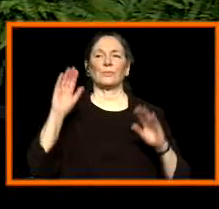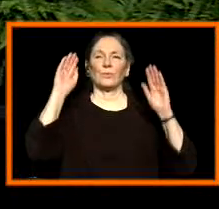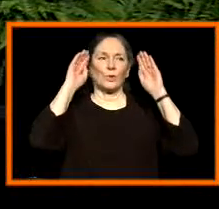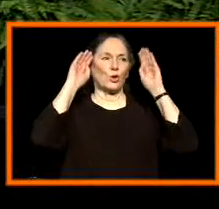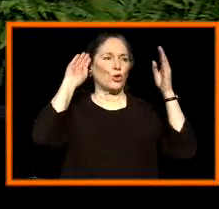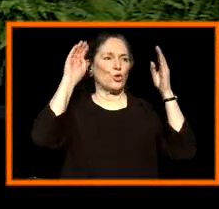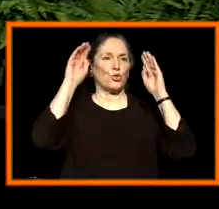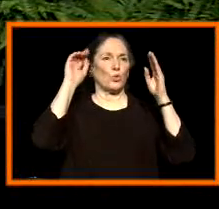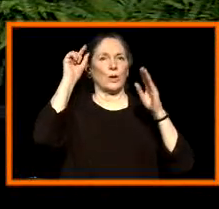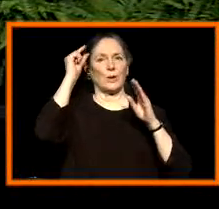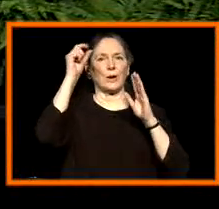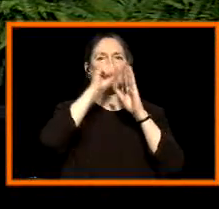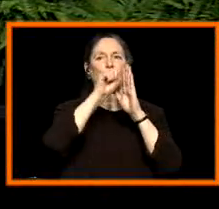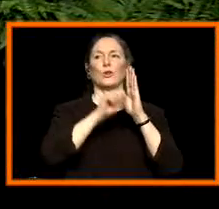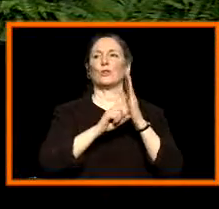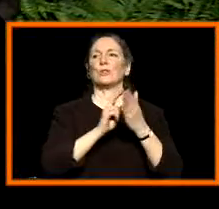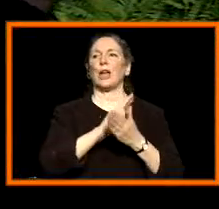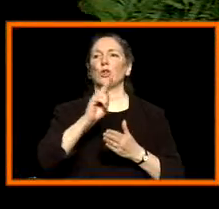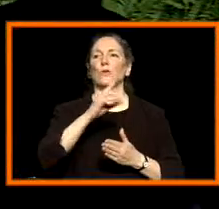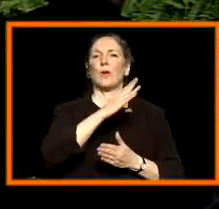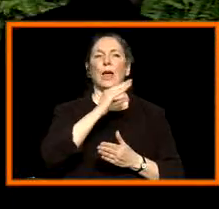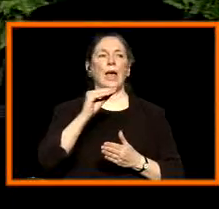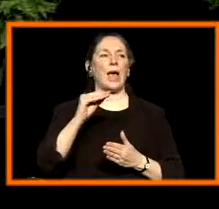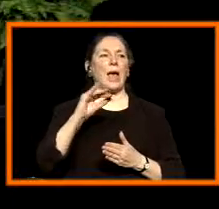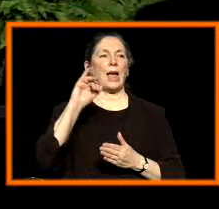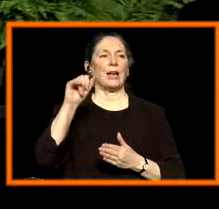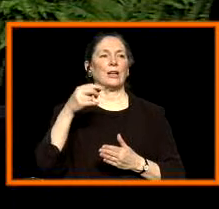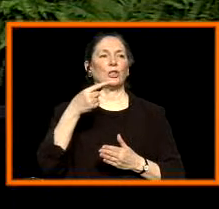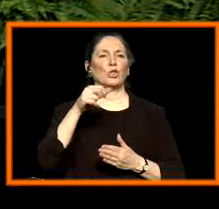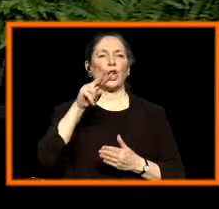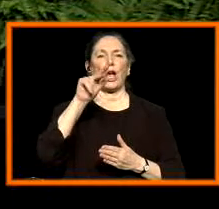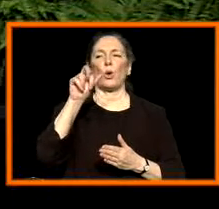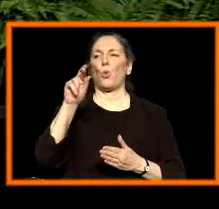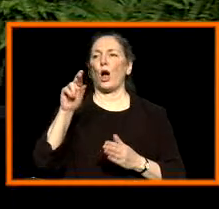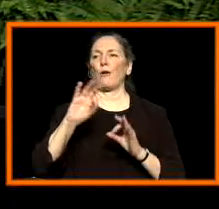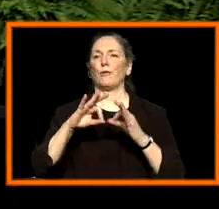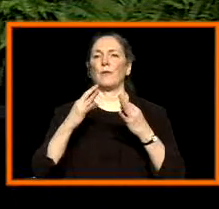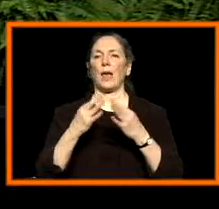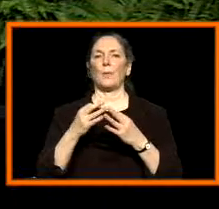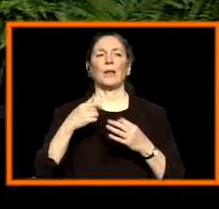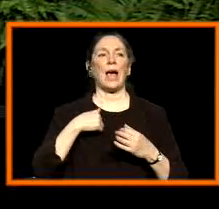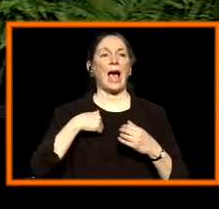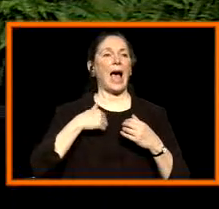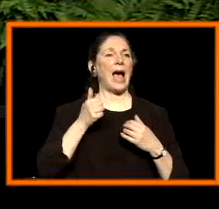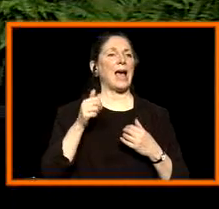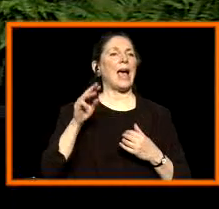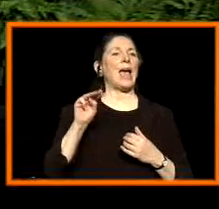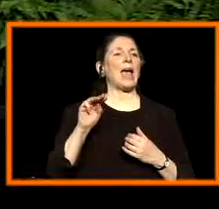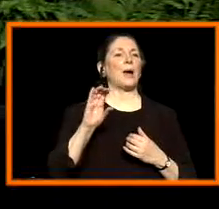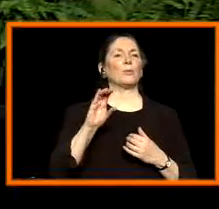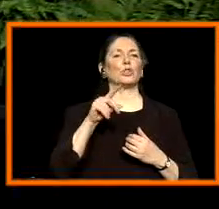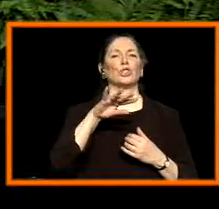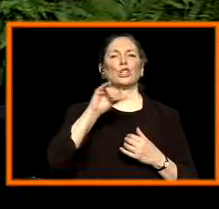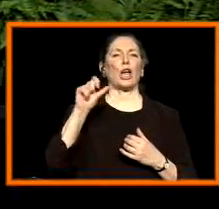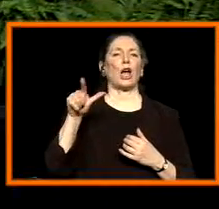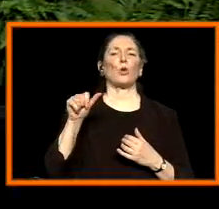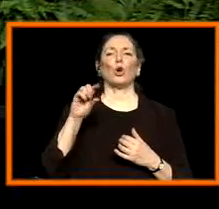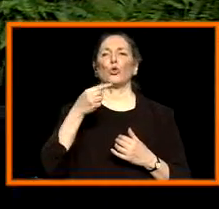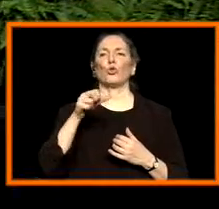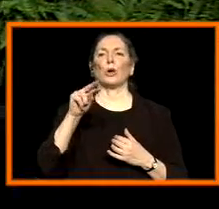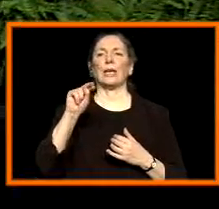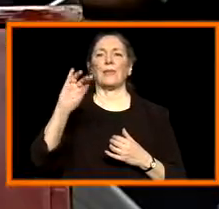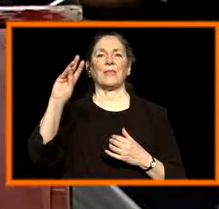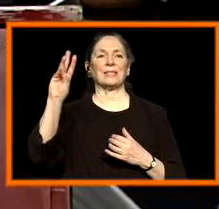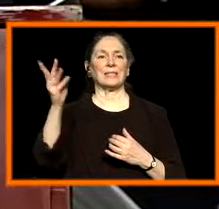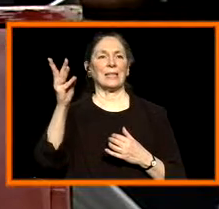Greetings, Governor State University and Jaguar family. I am Cheryl Green, the sixth